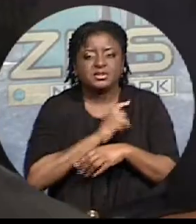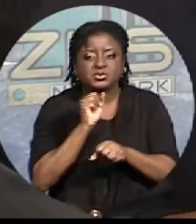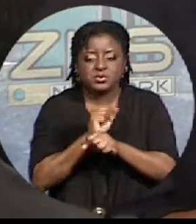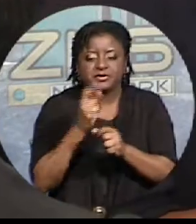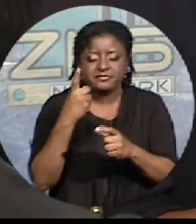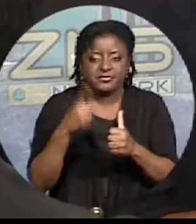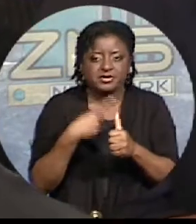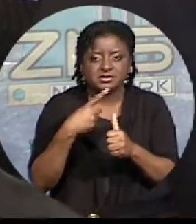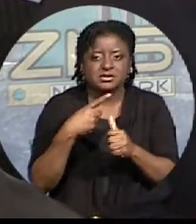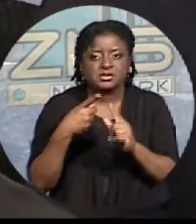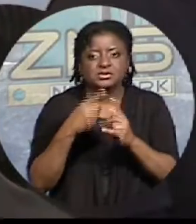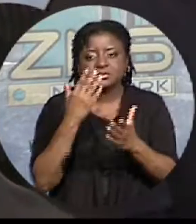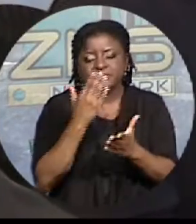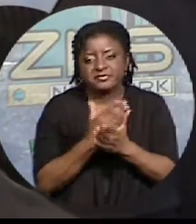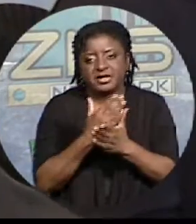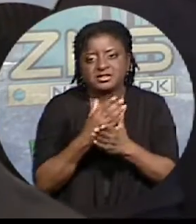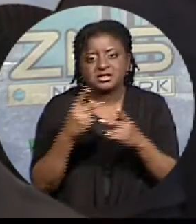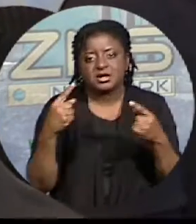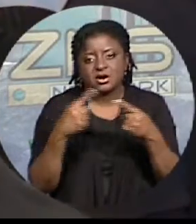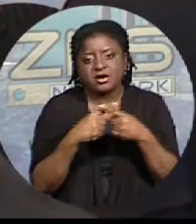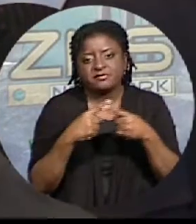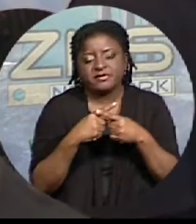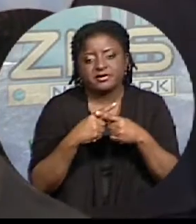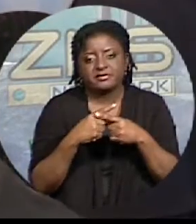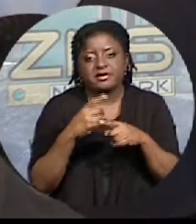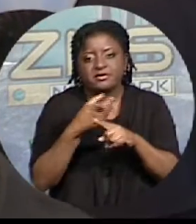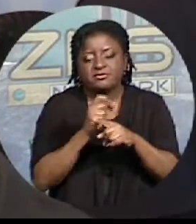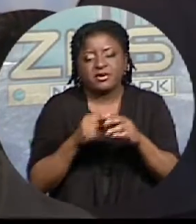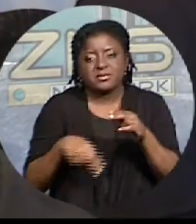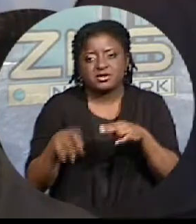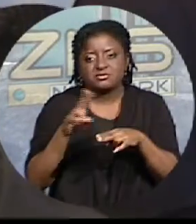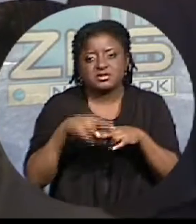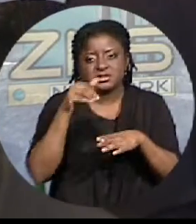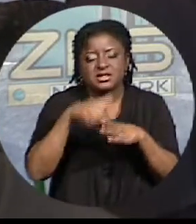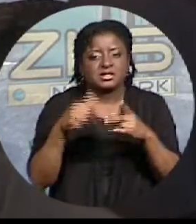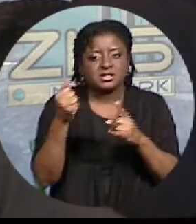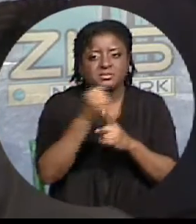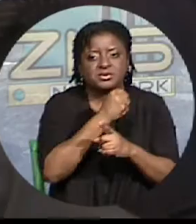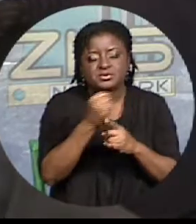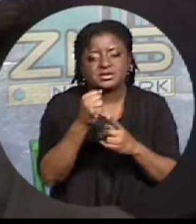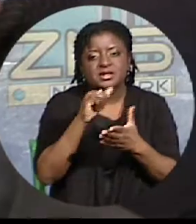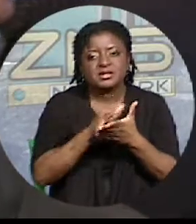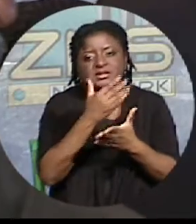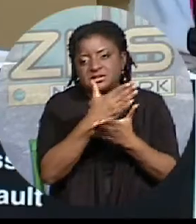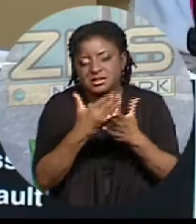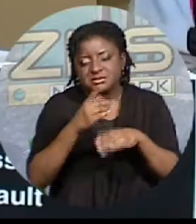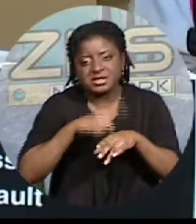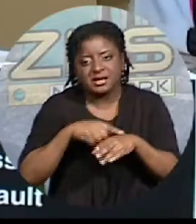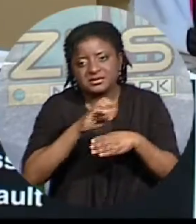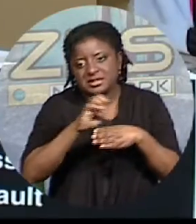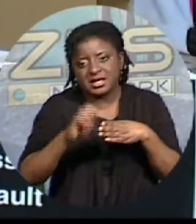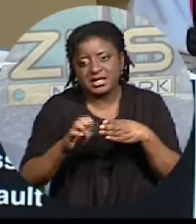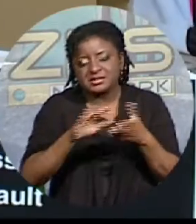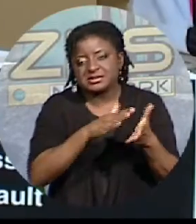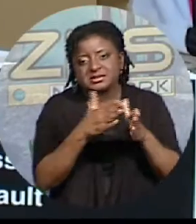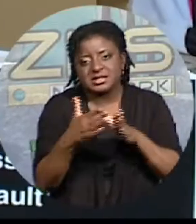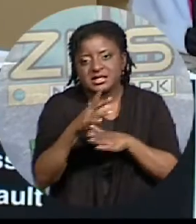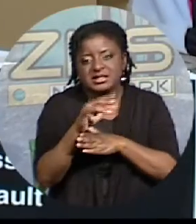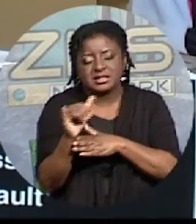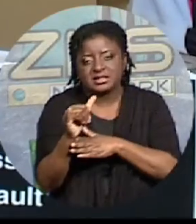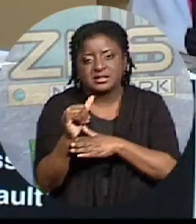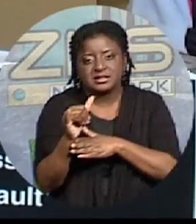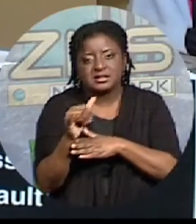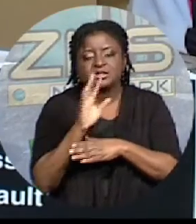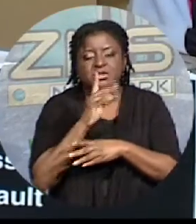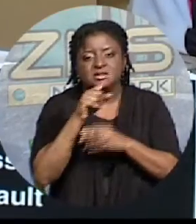conflicts from escalating into abuse, which sometimes ends deadly. He pointed to signs individuals can look out for in these